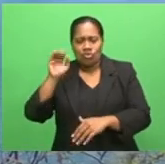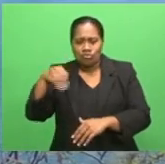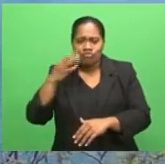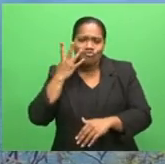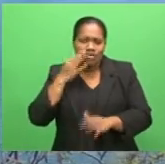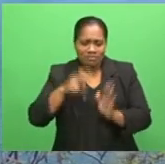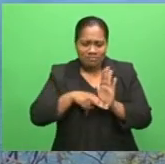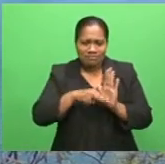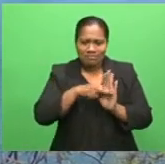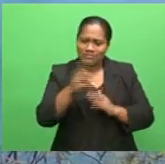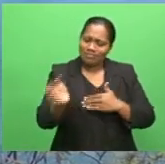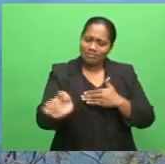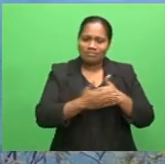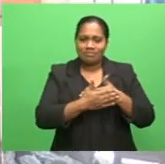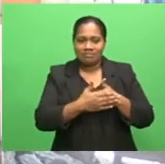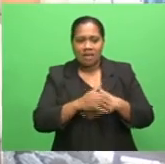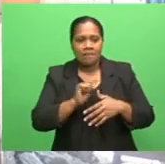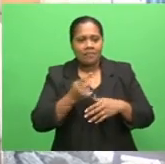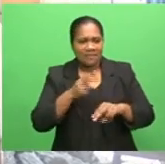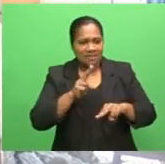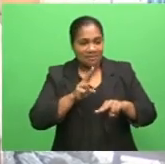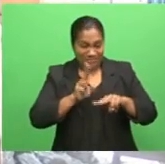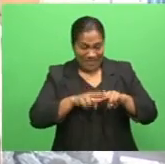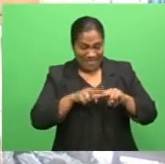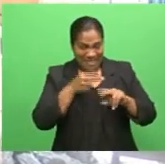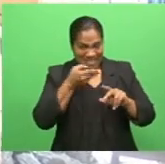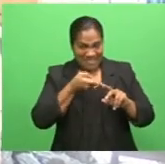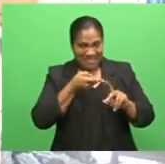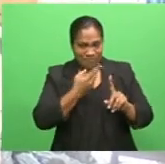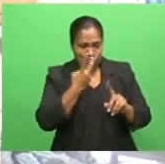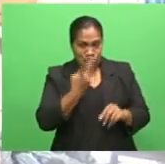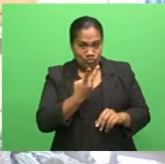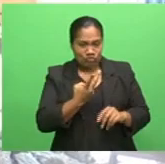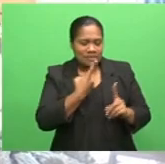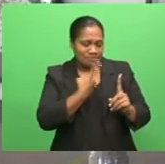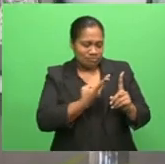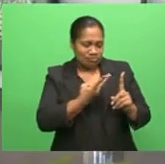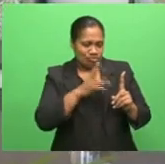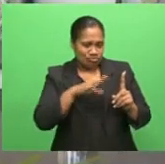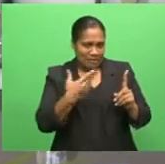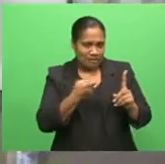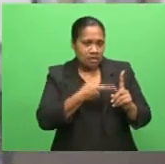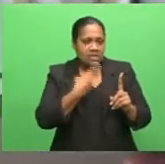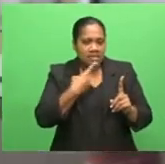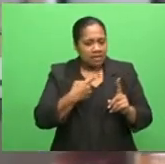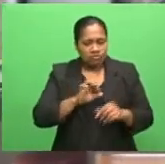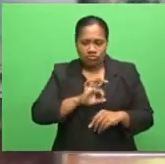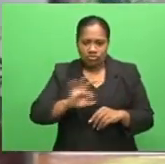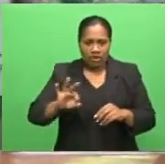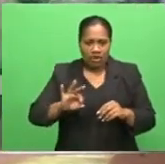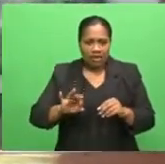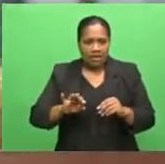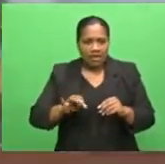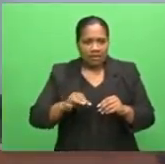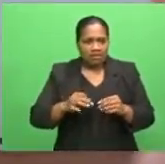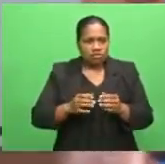in March, but the father of 2 says this did not deter him from providing for his family in